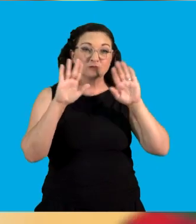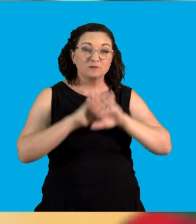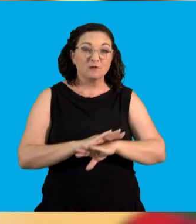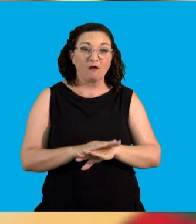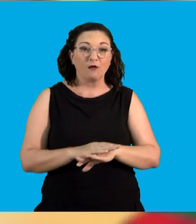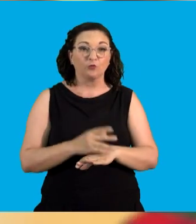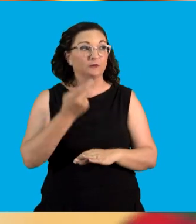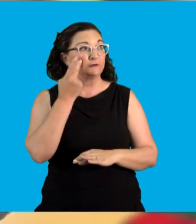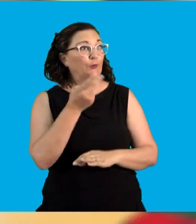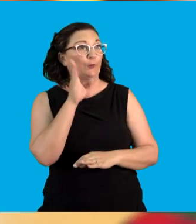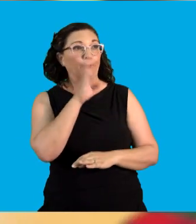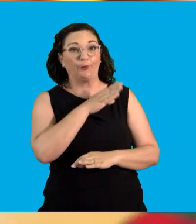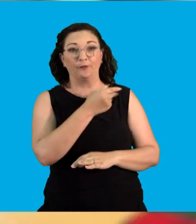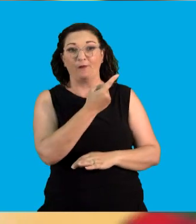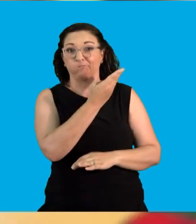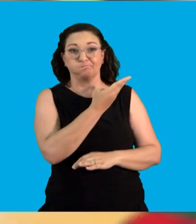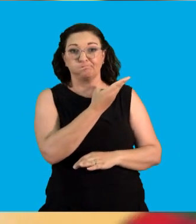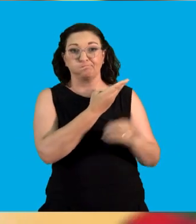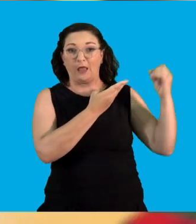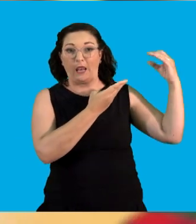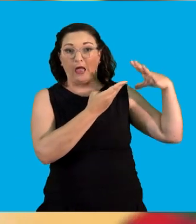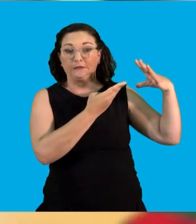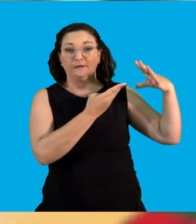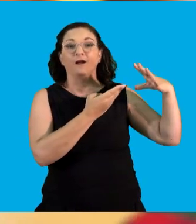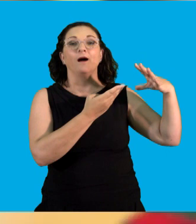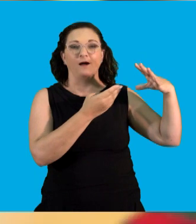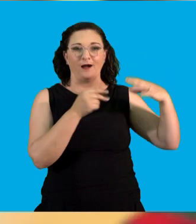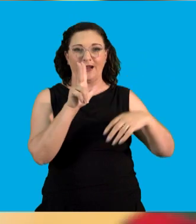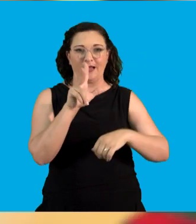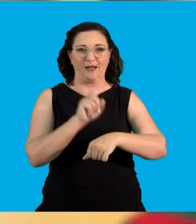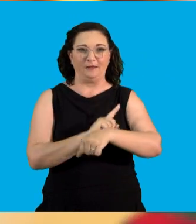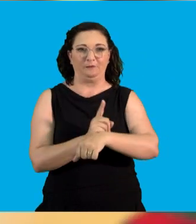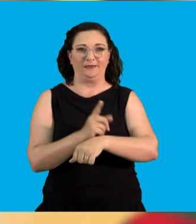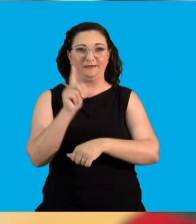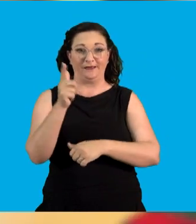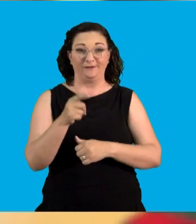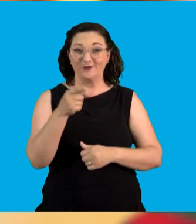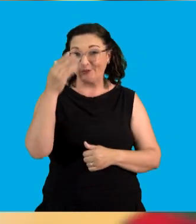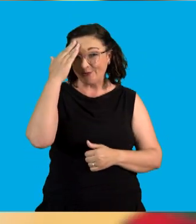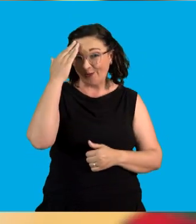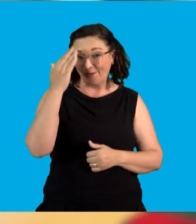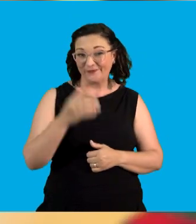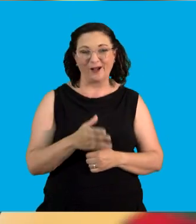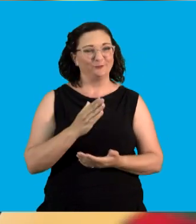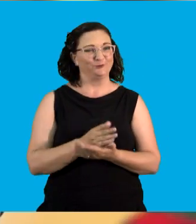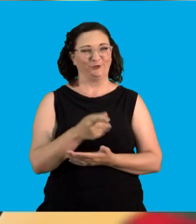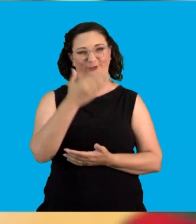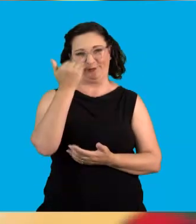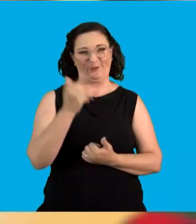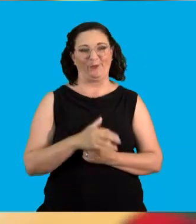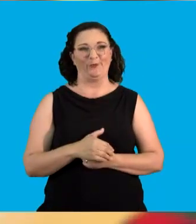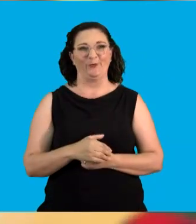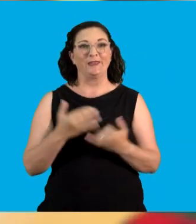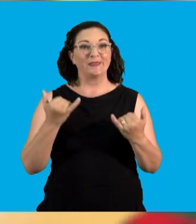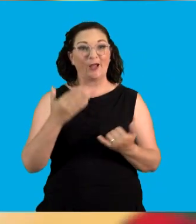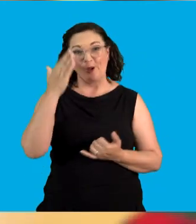the darkness and we will notice that the sun is no longer producing light after 8 minutes, okay? Did you know that? I'm sure you didn't know